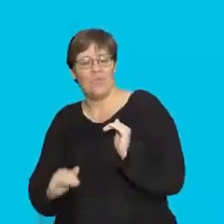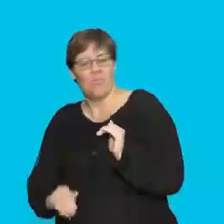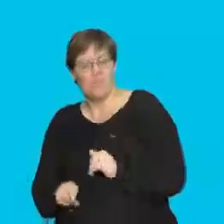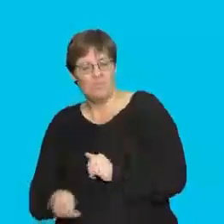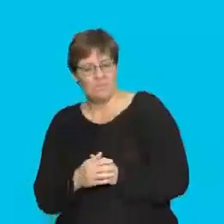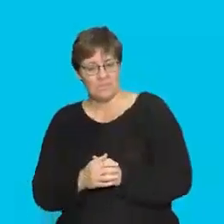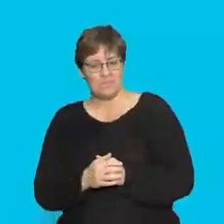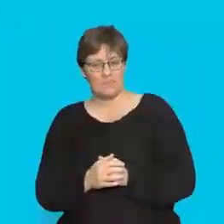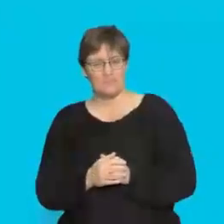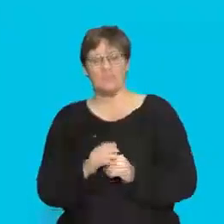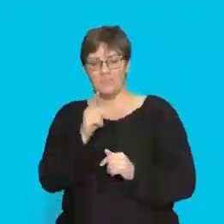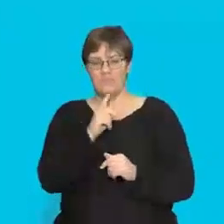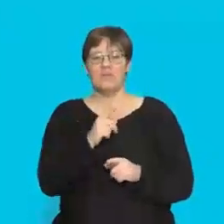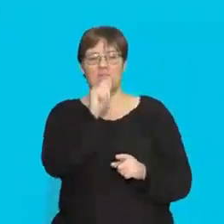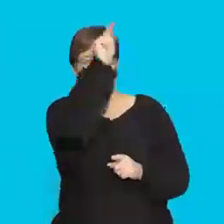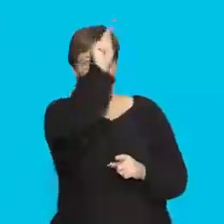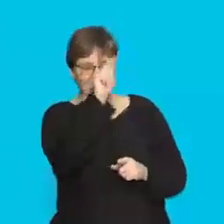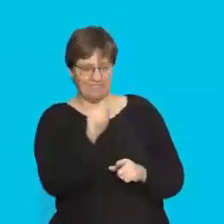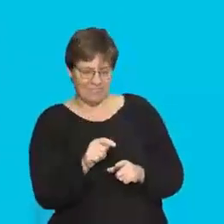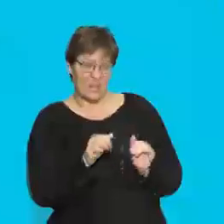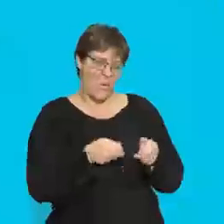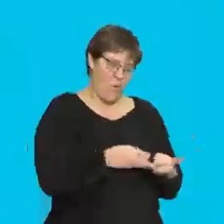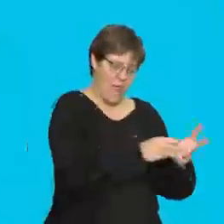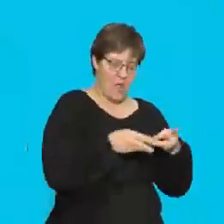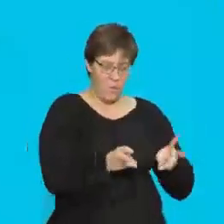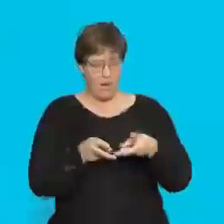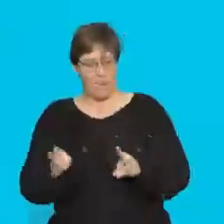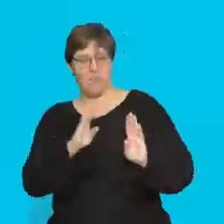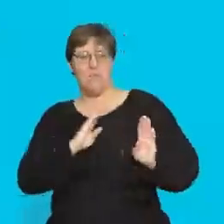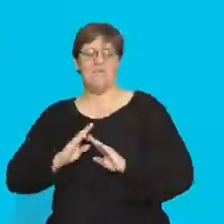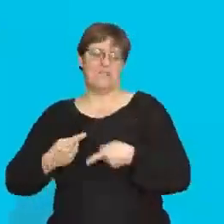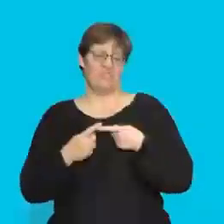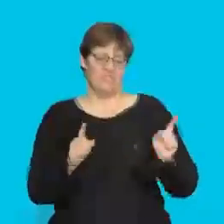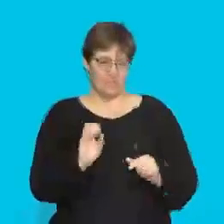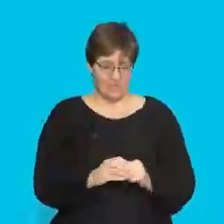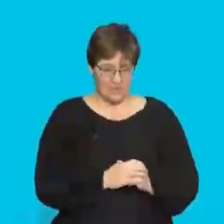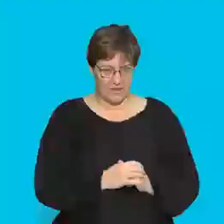different levels. And so they're exploiting different niches.